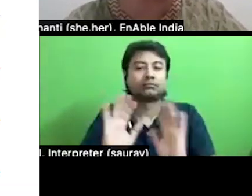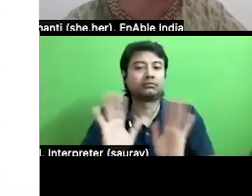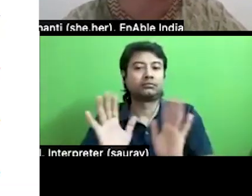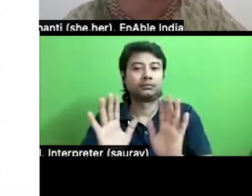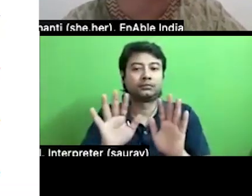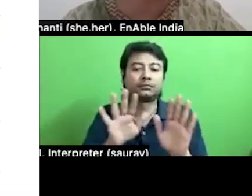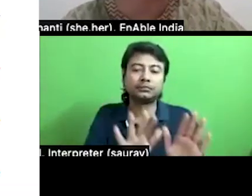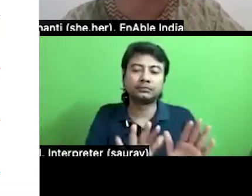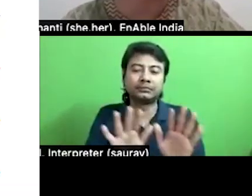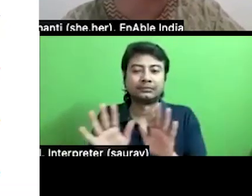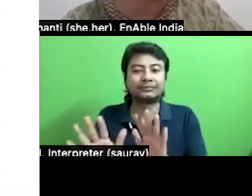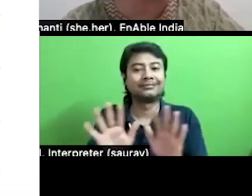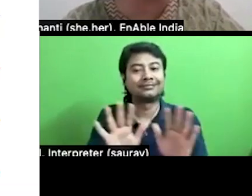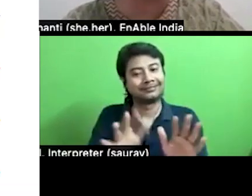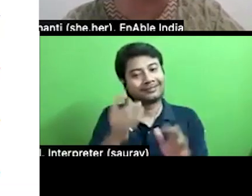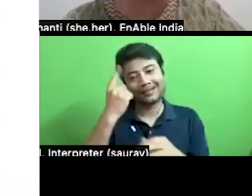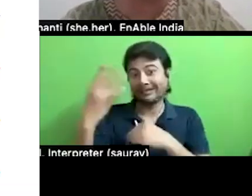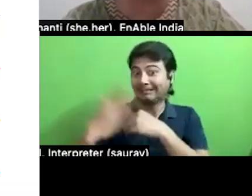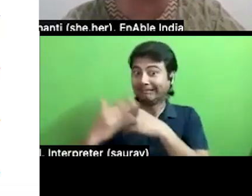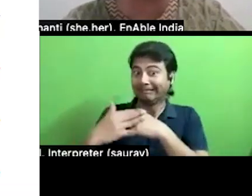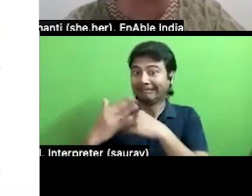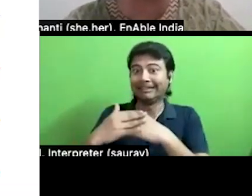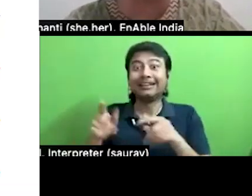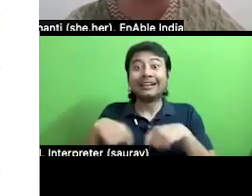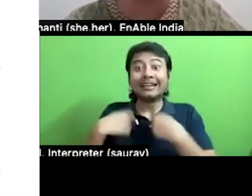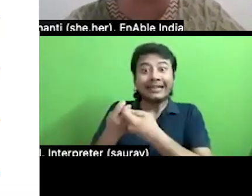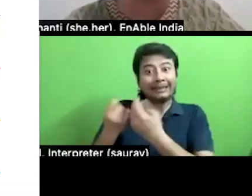all please rate me after this, okay? Did I really go slow?